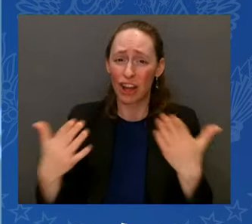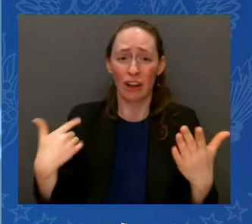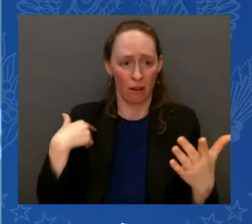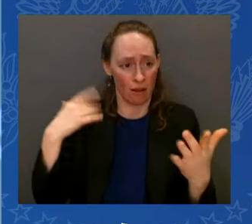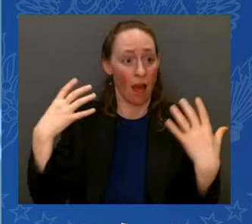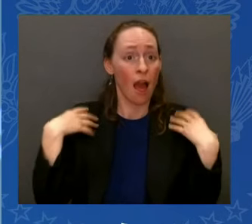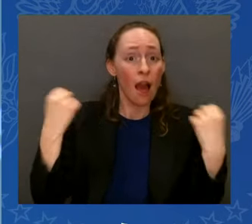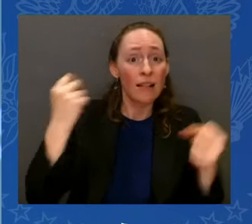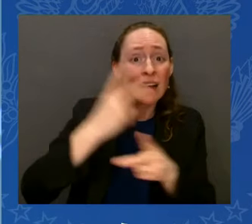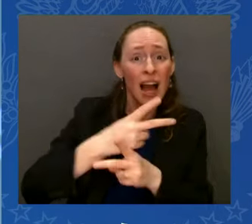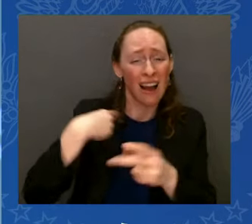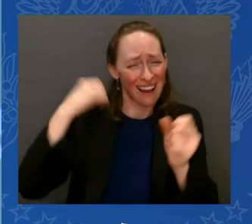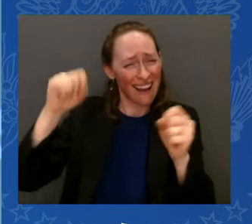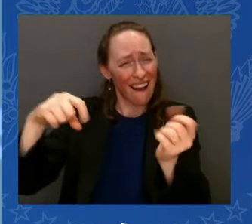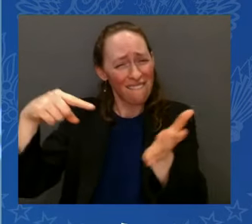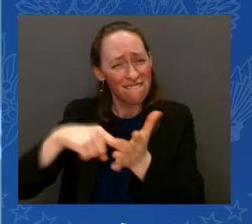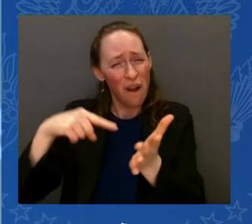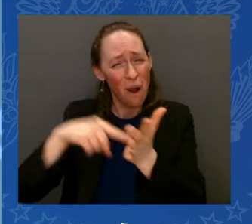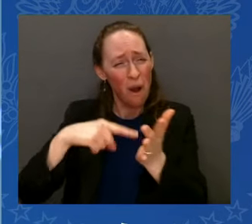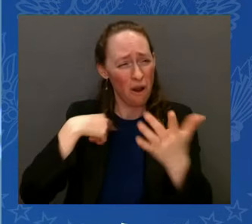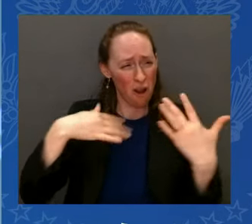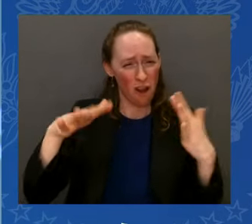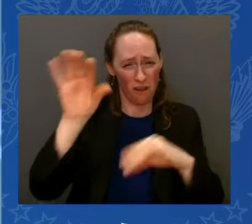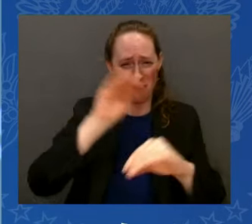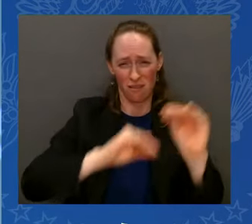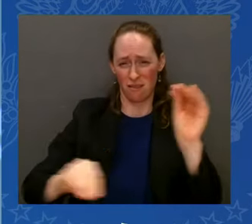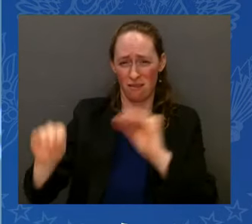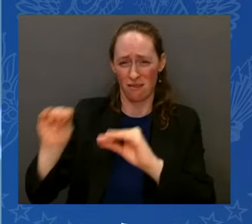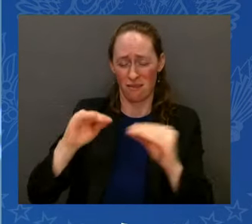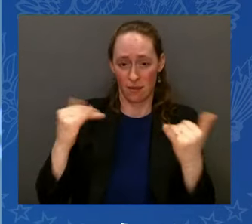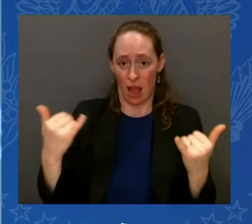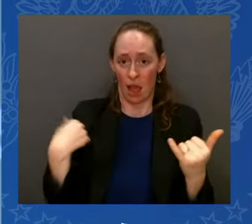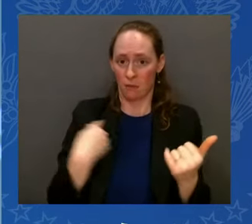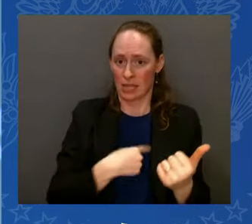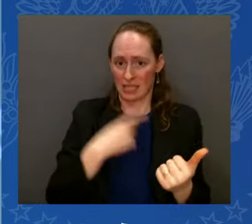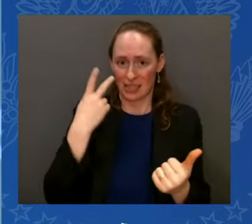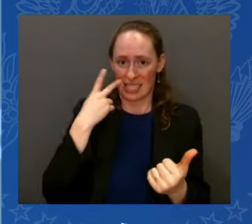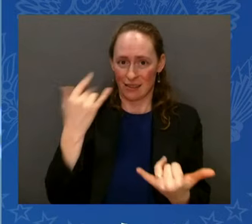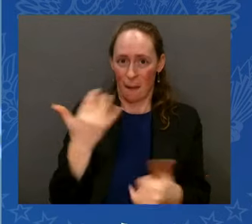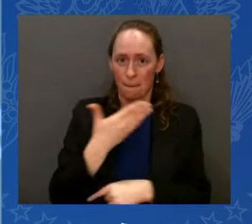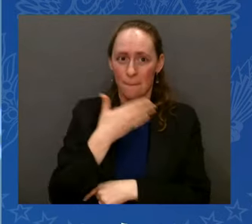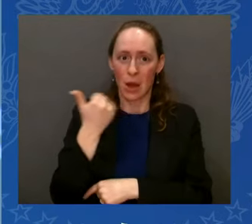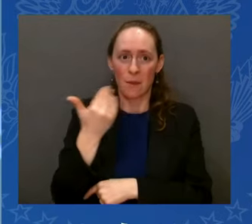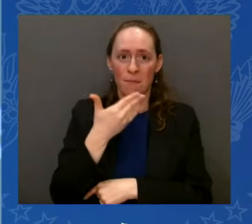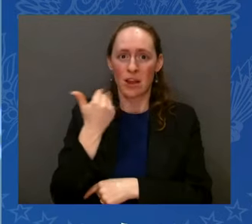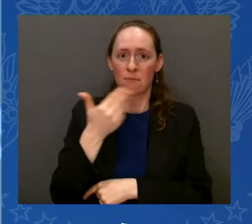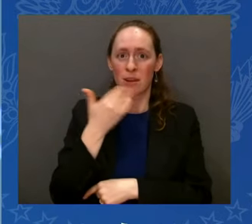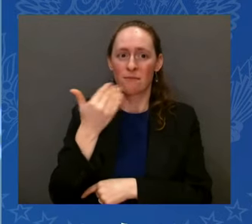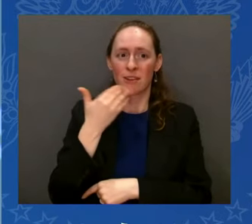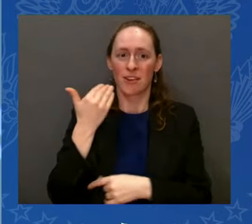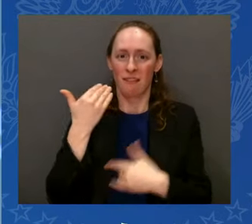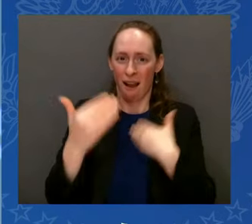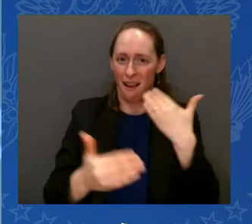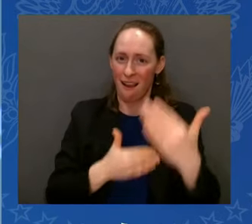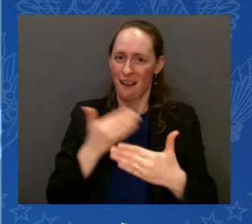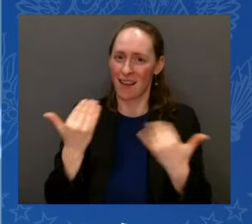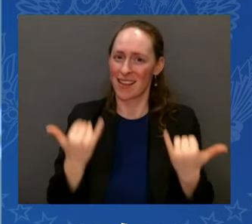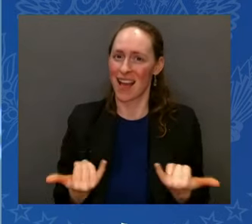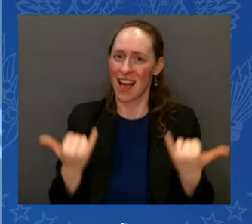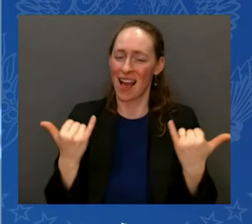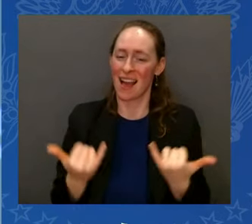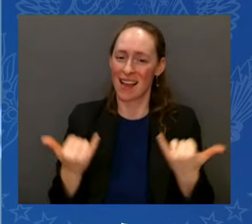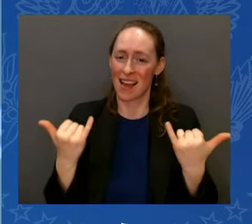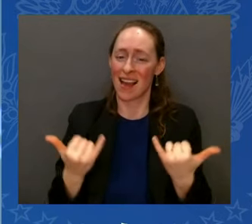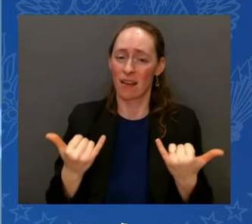best infrastructure in the world again. But as all of you know, the work doesn't stop here. So let's finish the